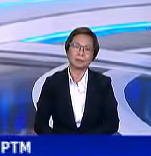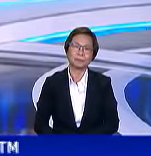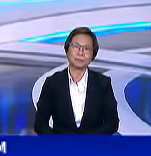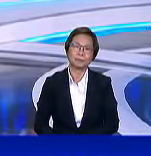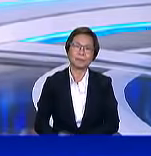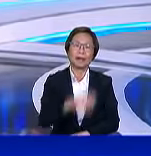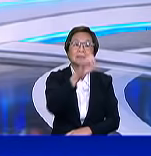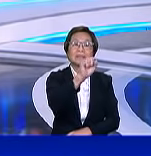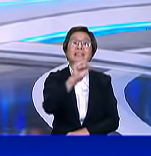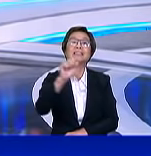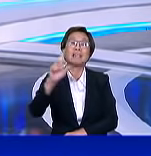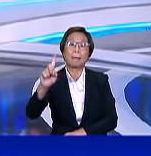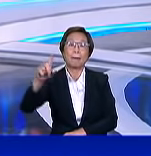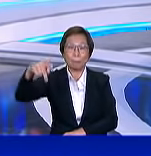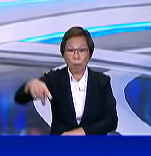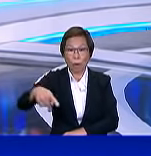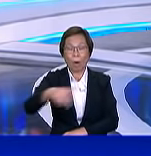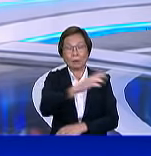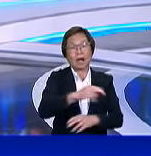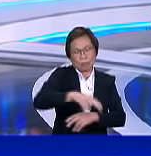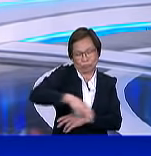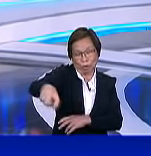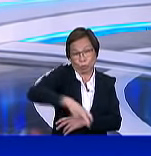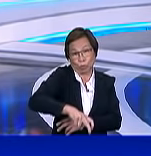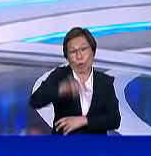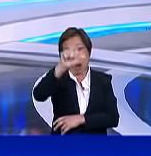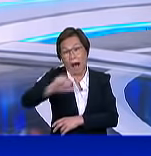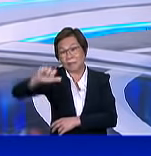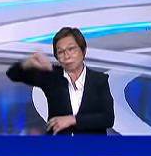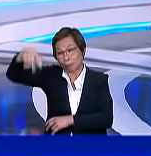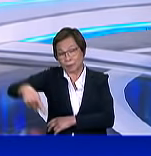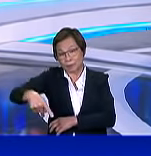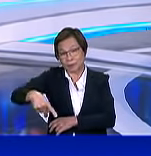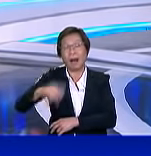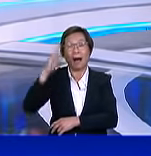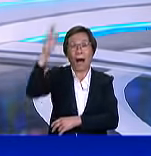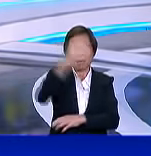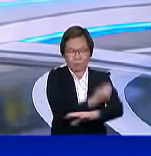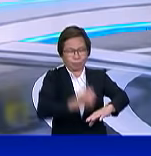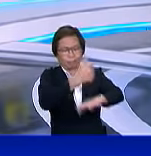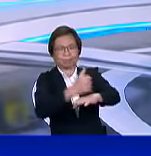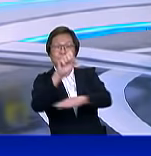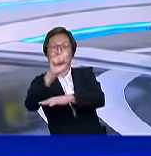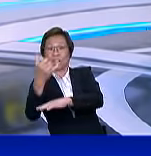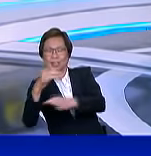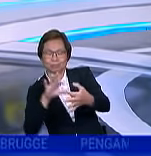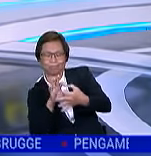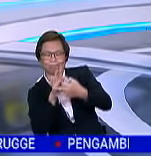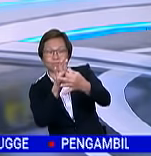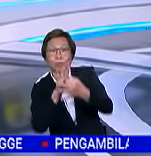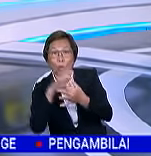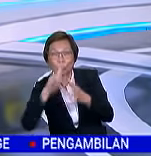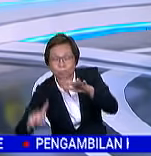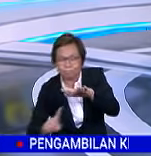Seterusnya, Saim Darby Property Berhad dan pakar logistik Asia Pacific Logos Property bakal menubuhkan syarikat usaha sama